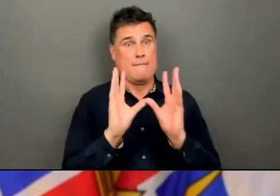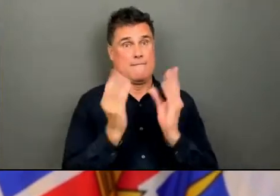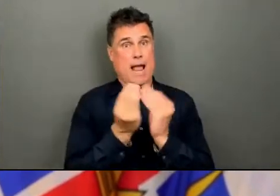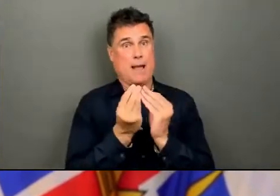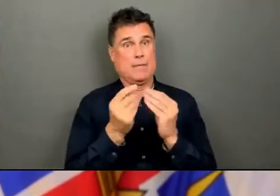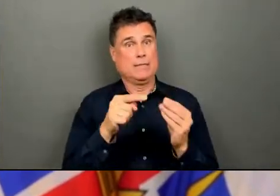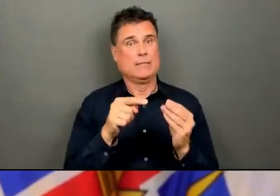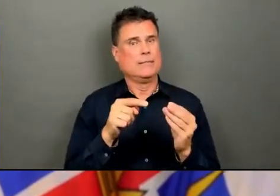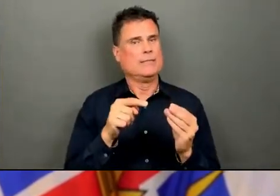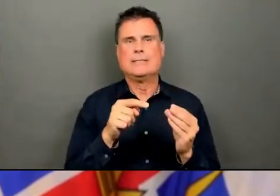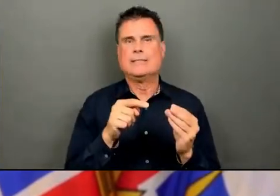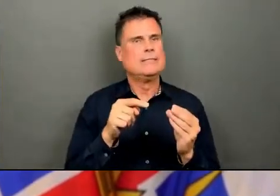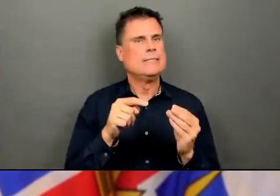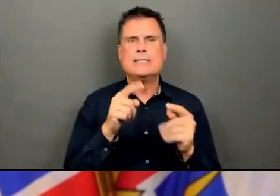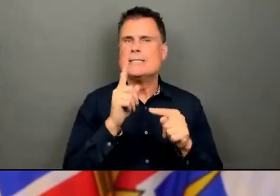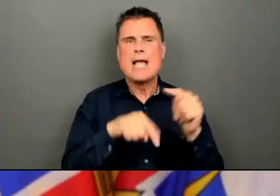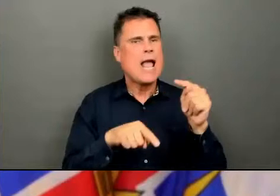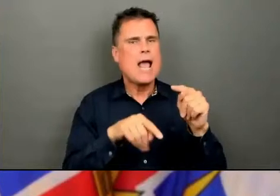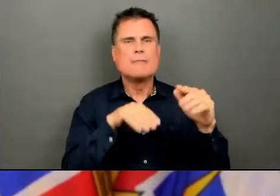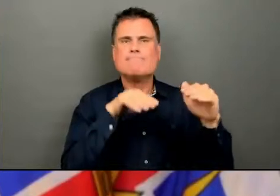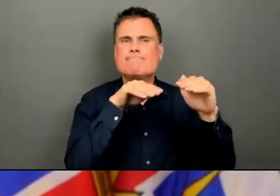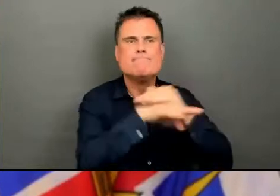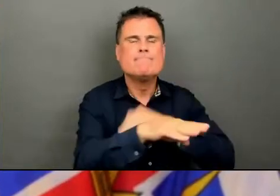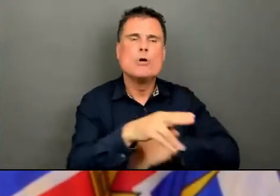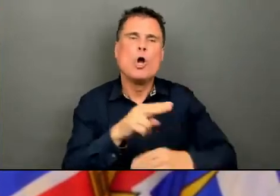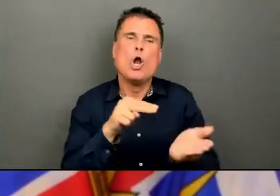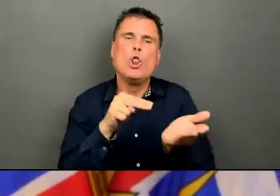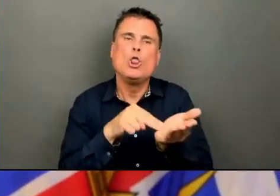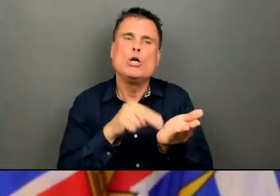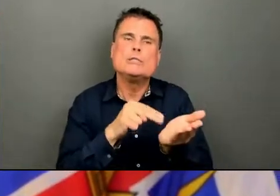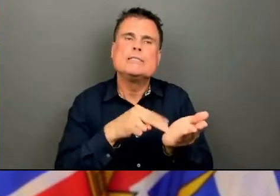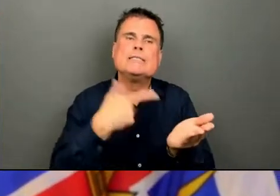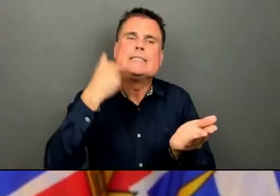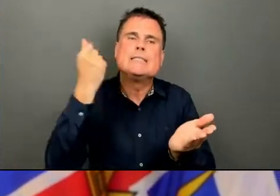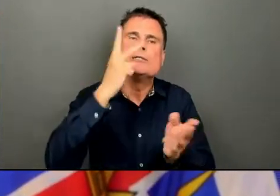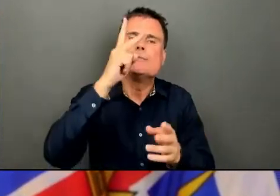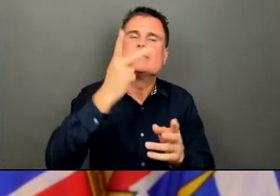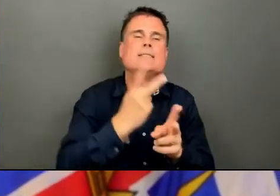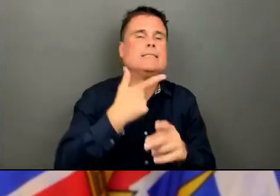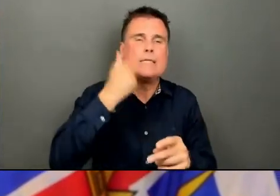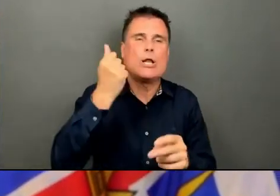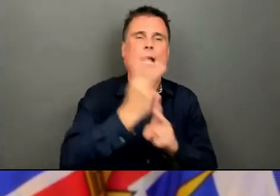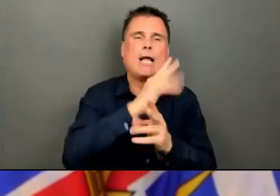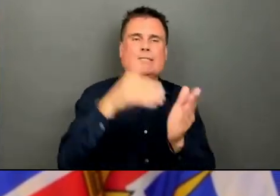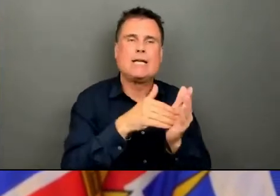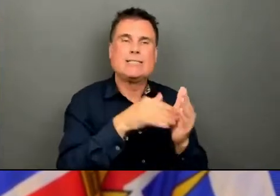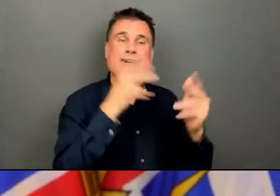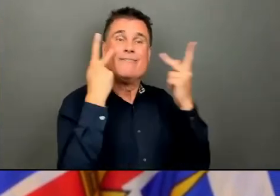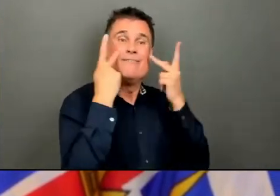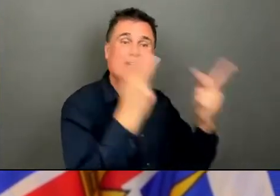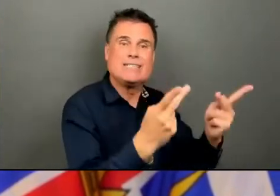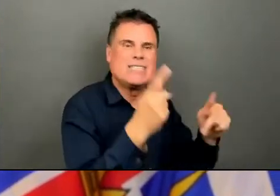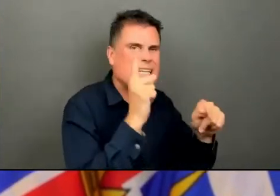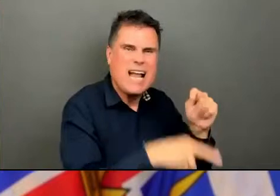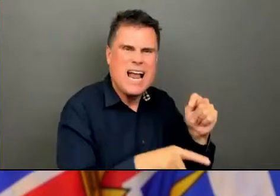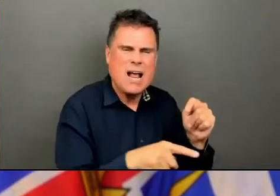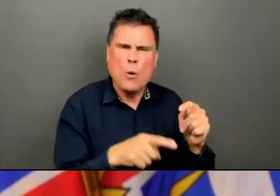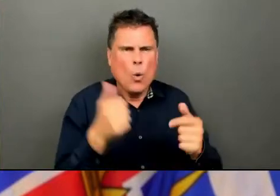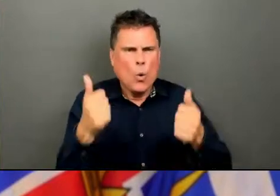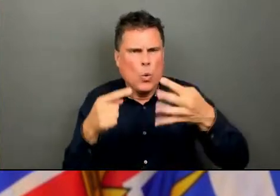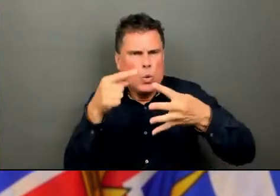and inconsistent from facility to facility. So when in BC's restart plan will care homes become more